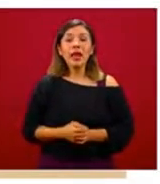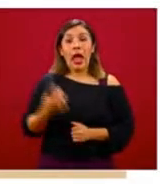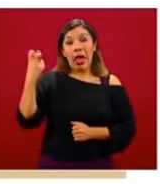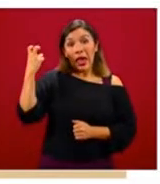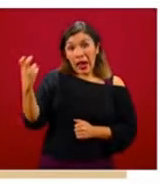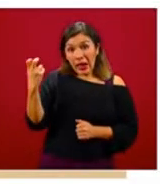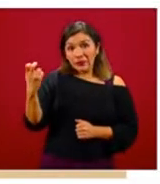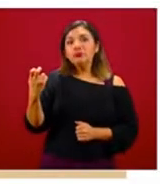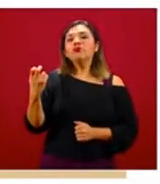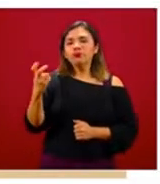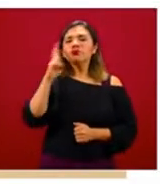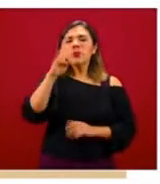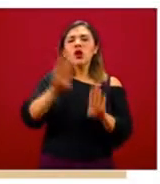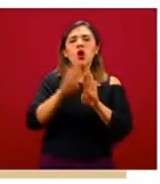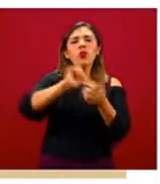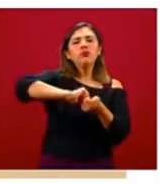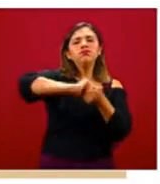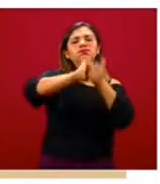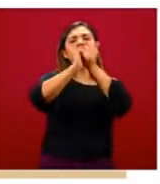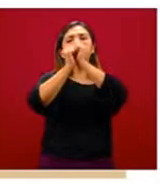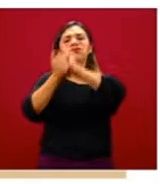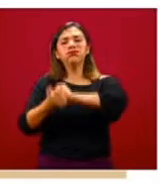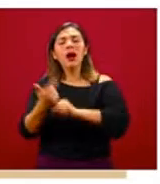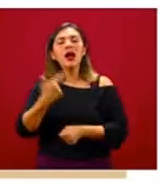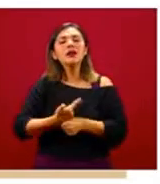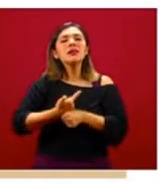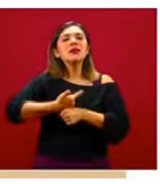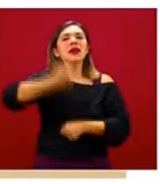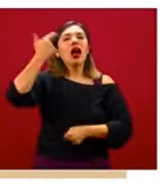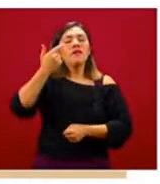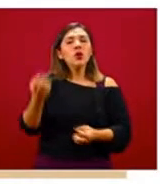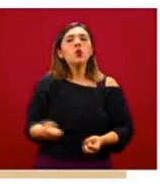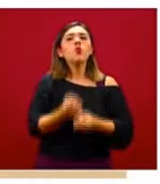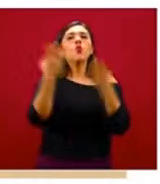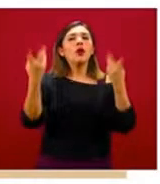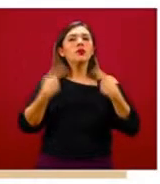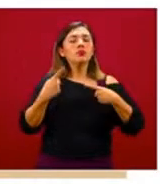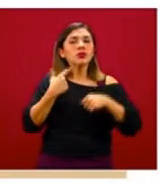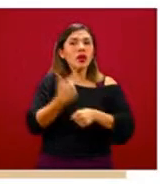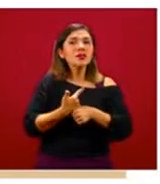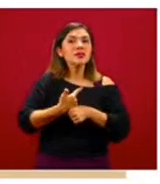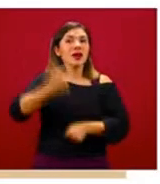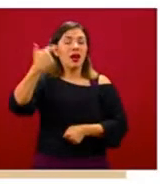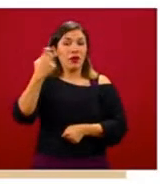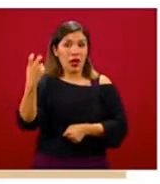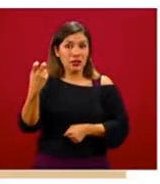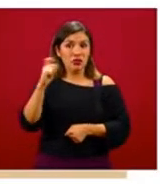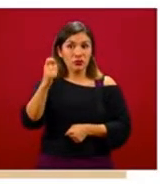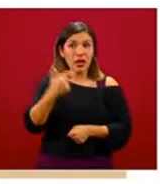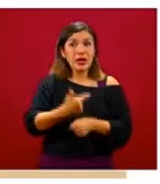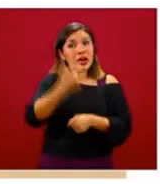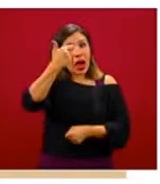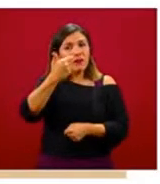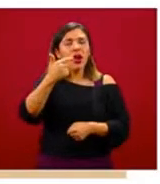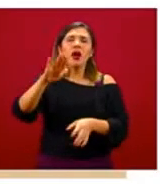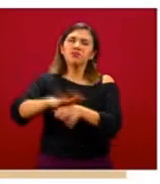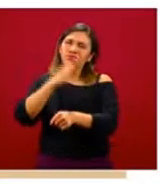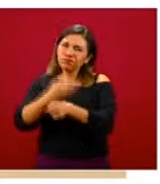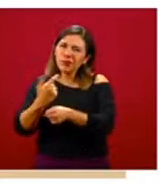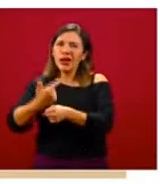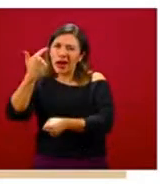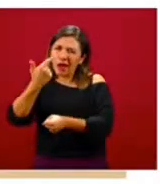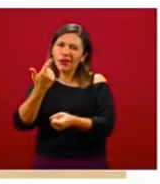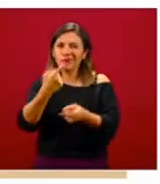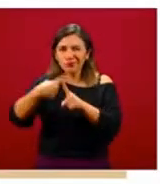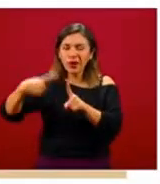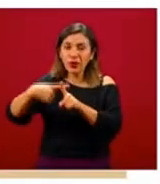es una evolución más o 19,000 menos también de la cases. gravedad, Here del we can índice see de also the gravedad, que estamos evolution viendo razón de graves for the contra seriousness no of graves,